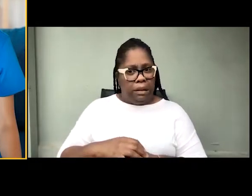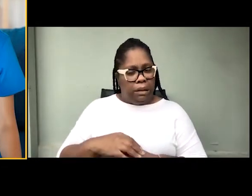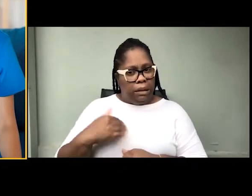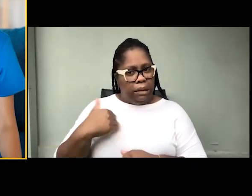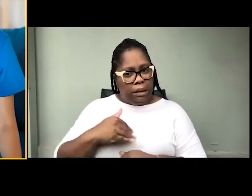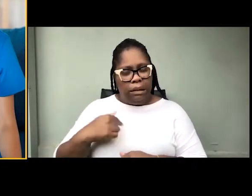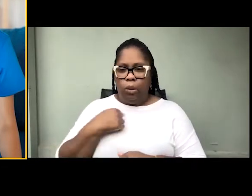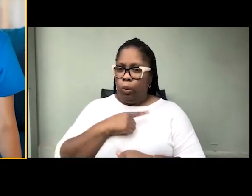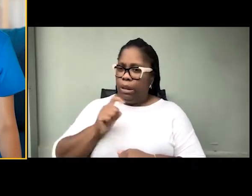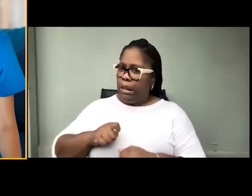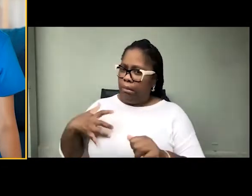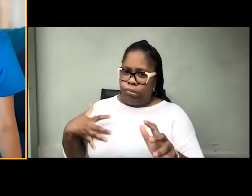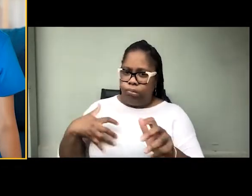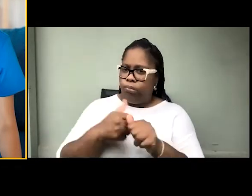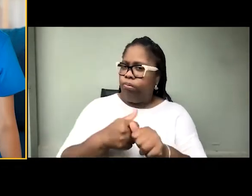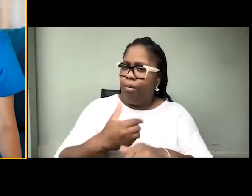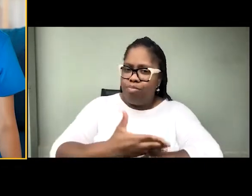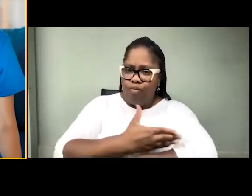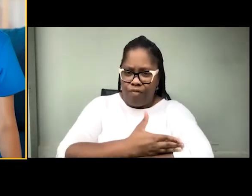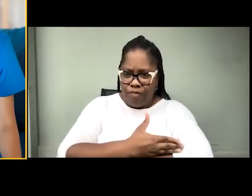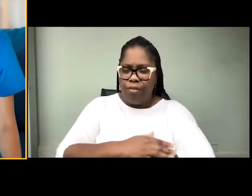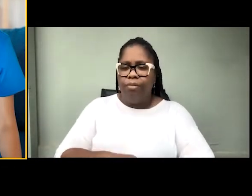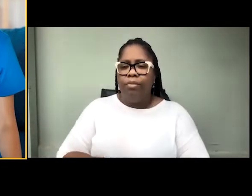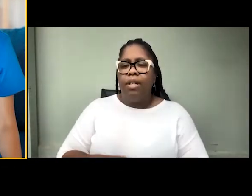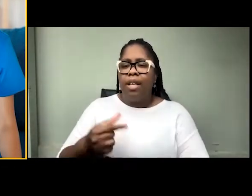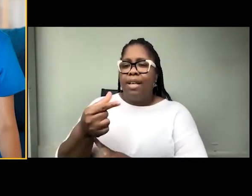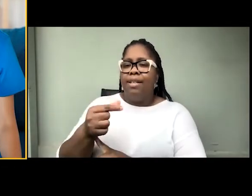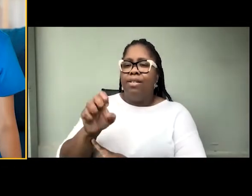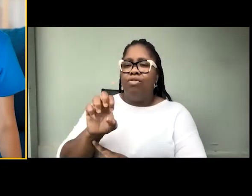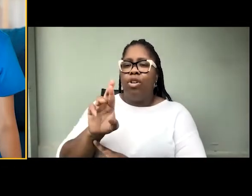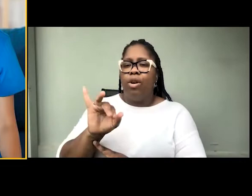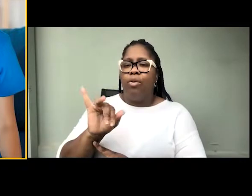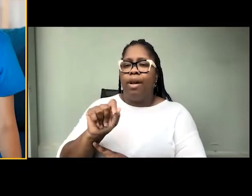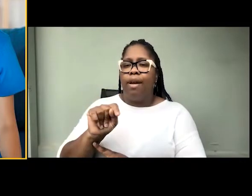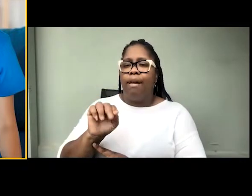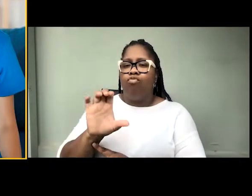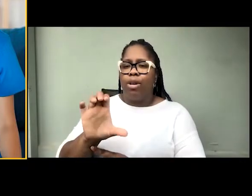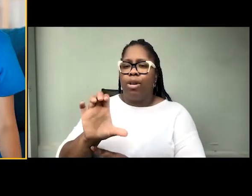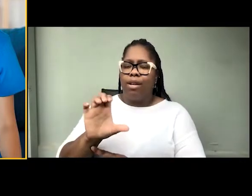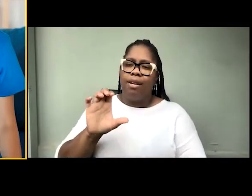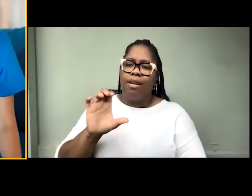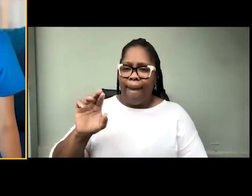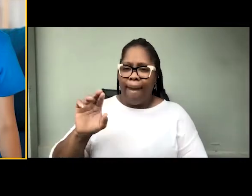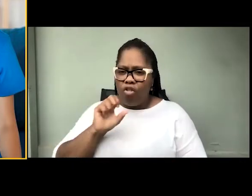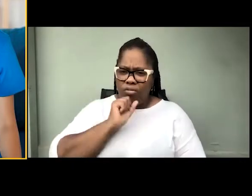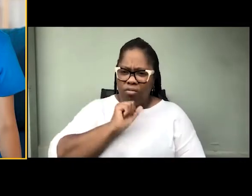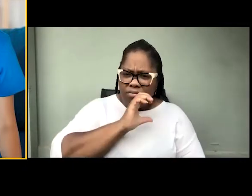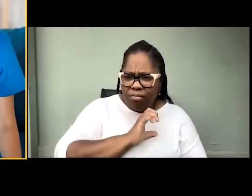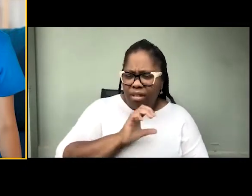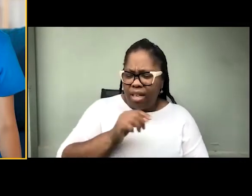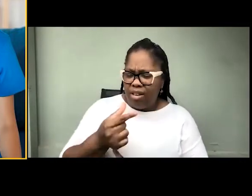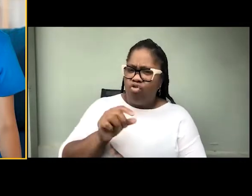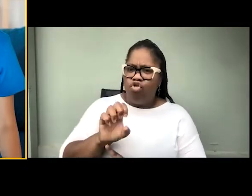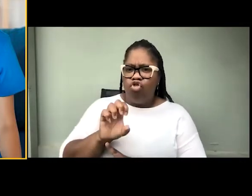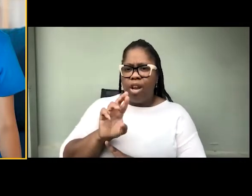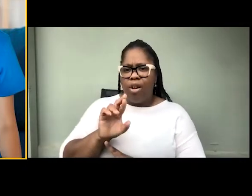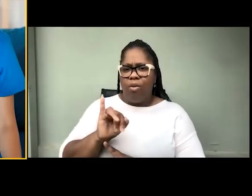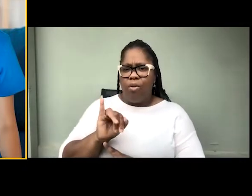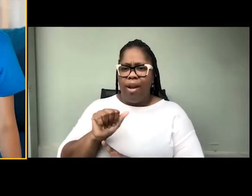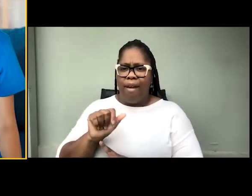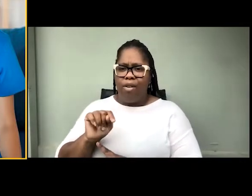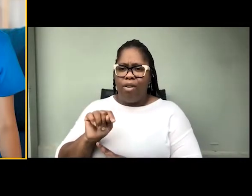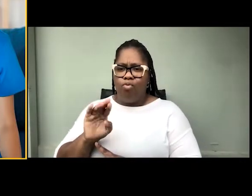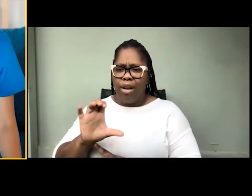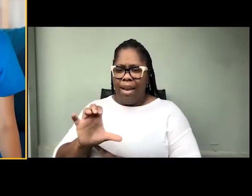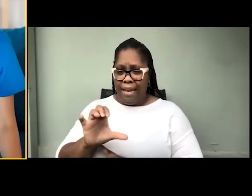that front. Geriatric care expansion, really important. When you see all of these, the population shifting towards these older